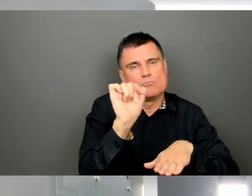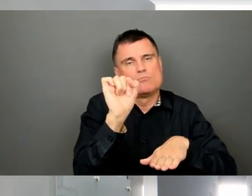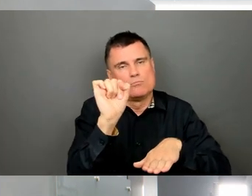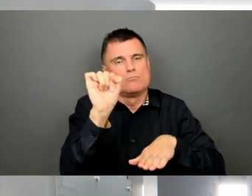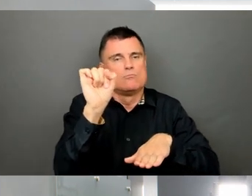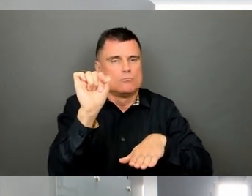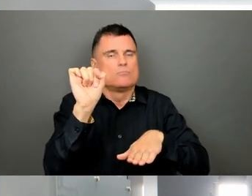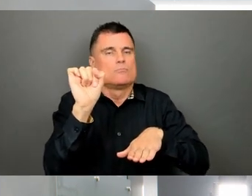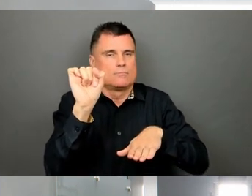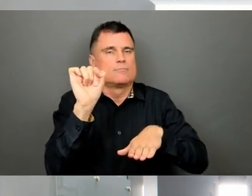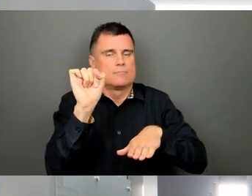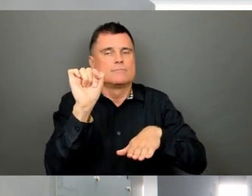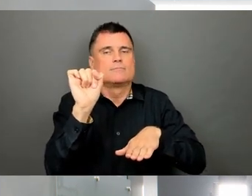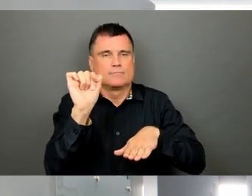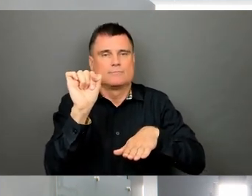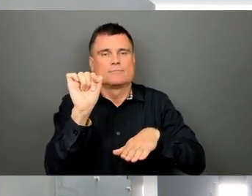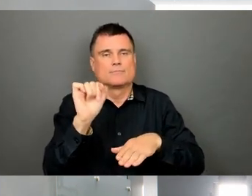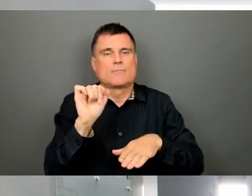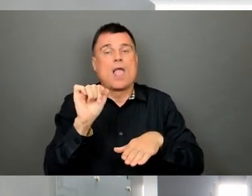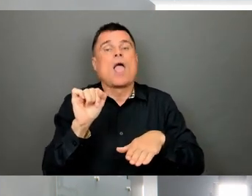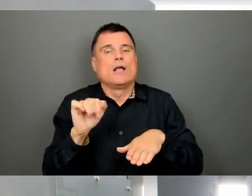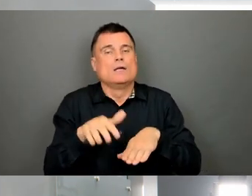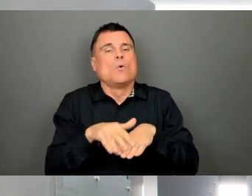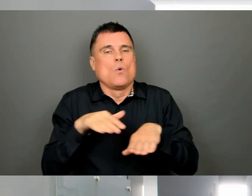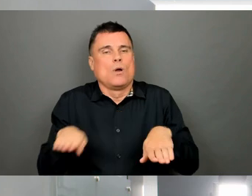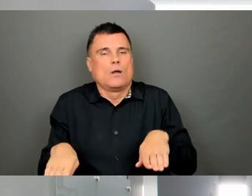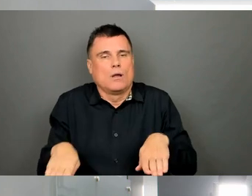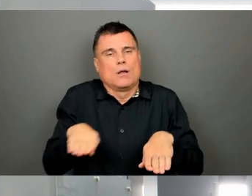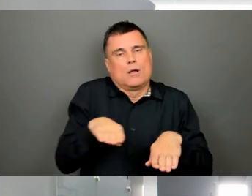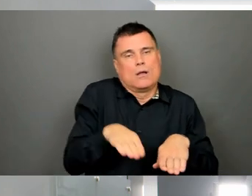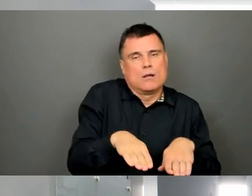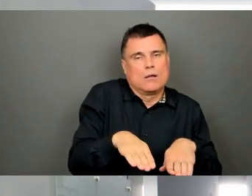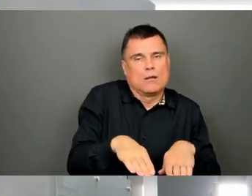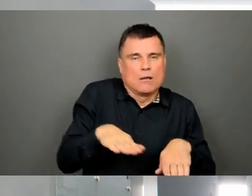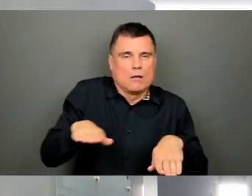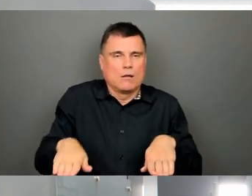Remember, you're moving through wet cement. Boom, it's like a pump.